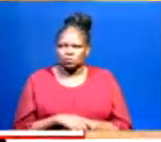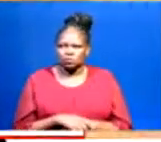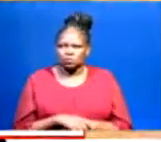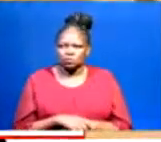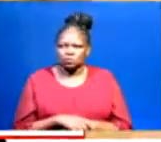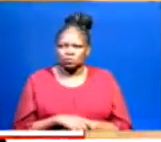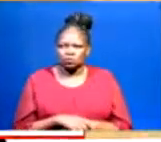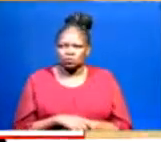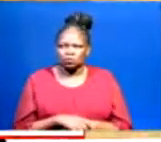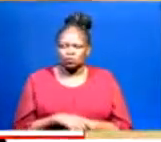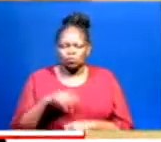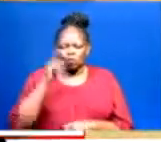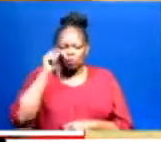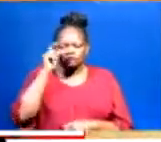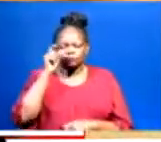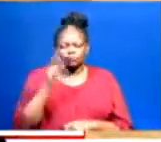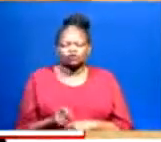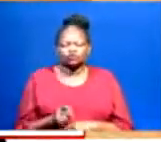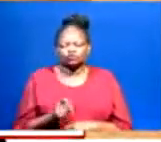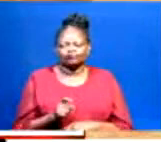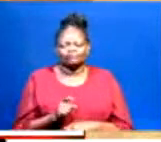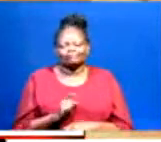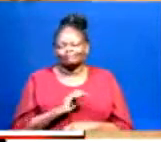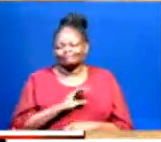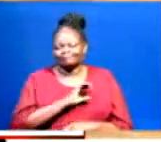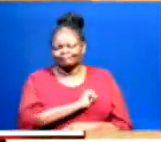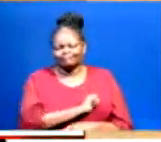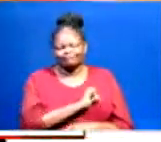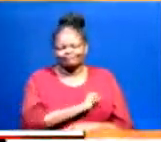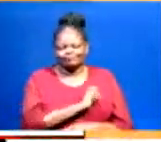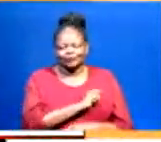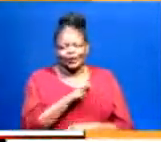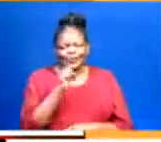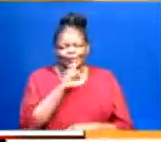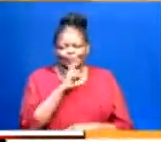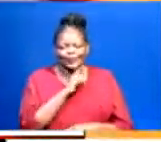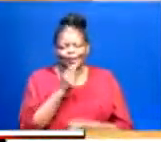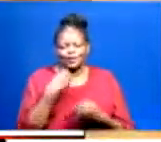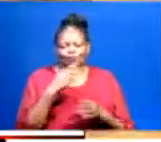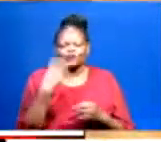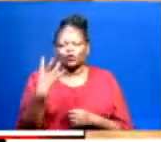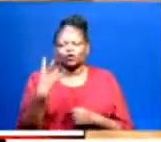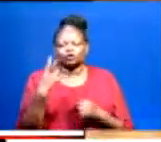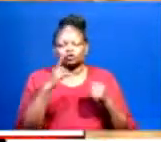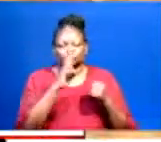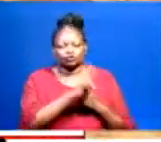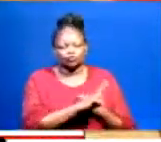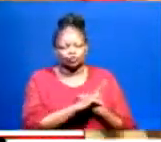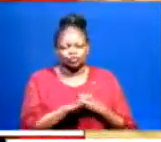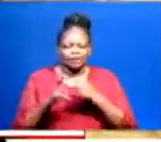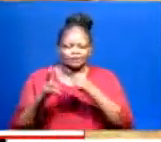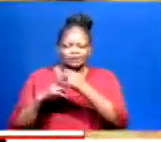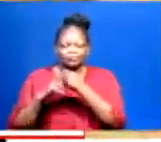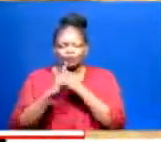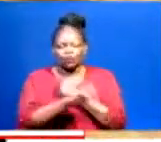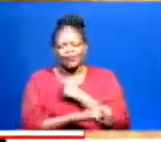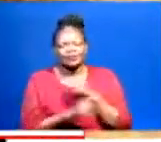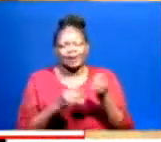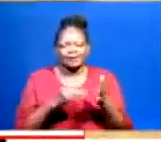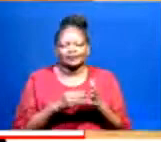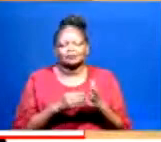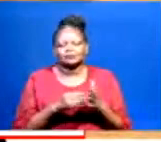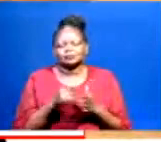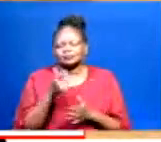Coast Region endured a tough day as they lost 4-2 and 7-1 against Nyanza and Rift Valley Regions